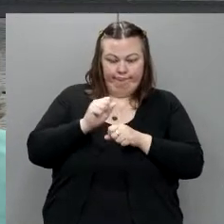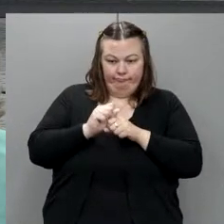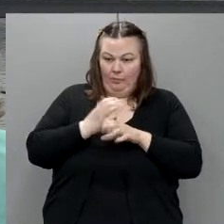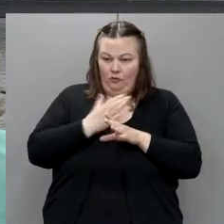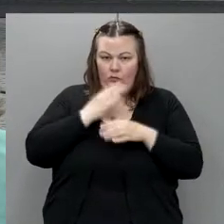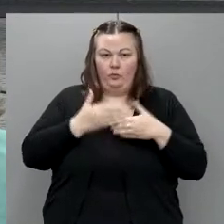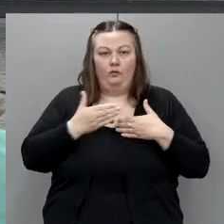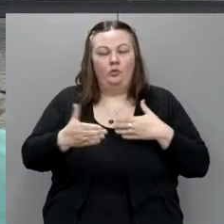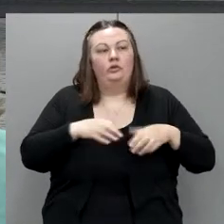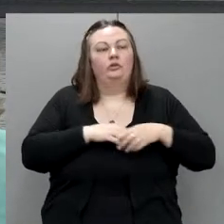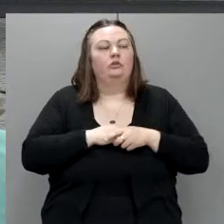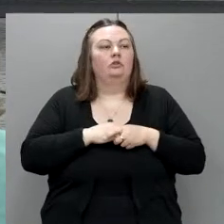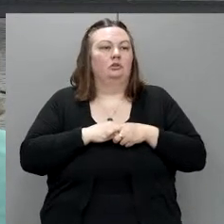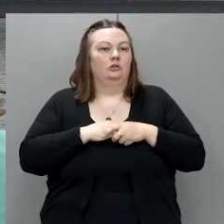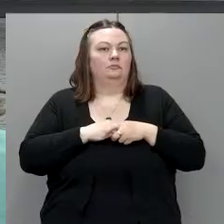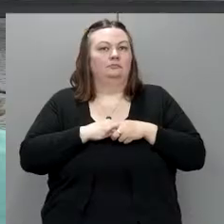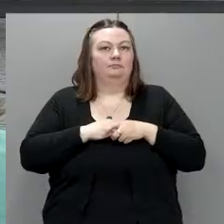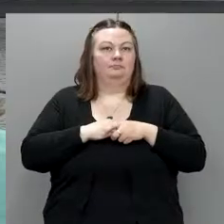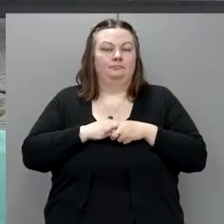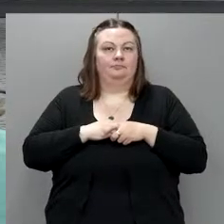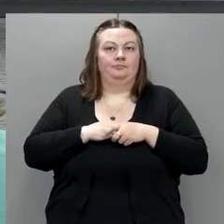move forward. The